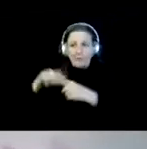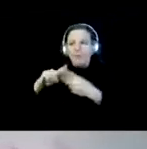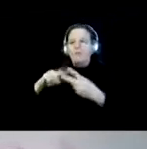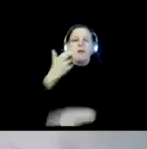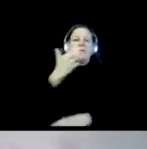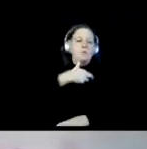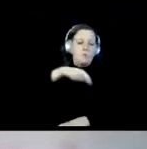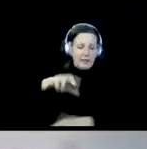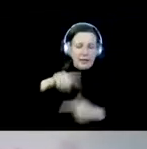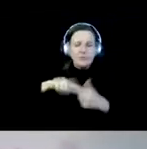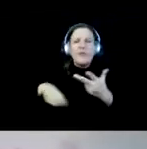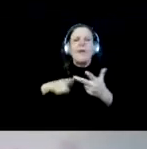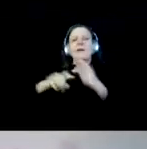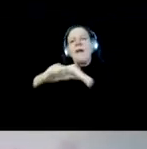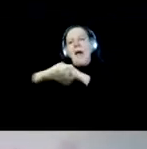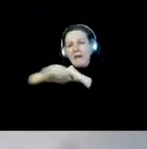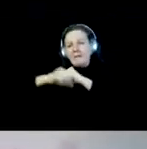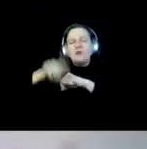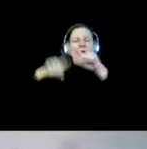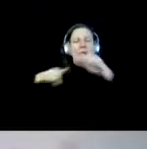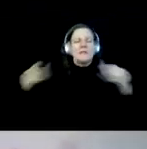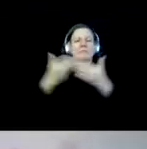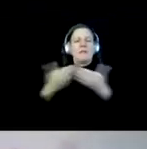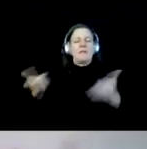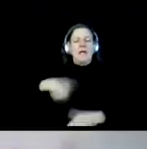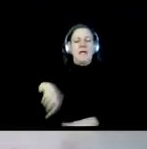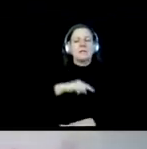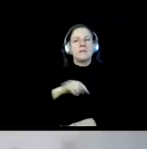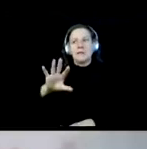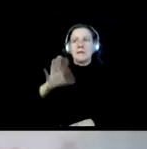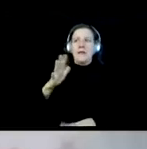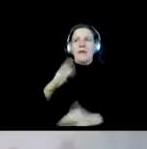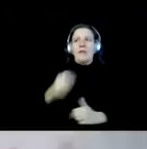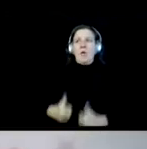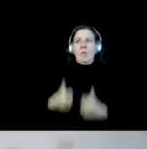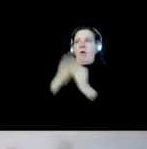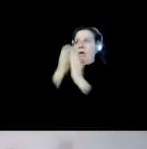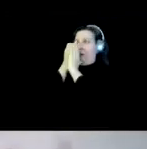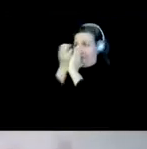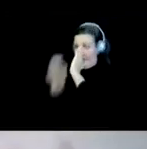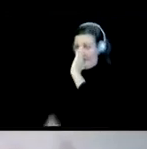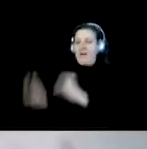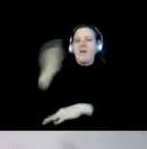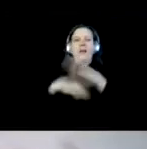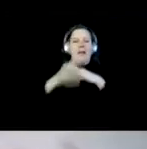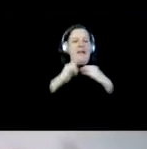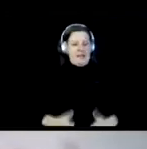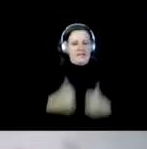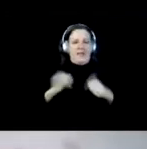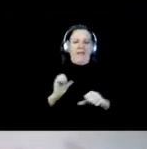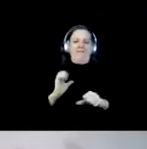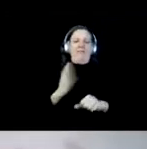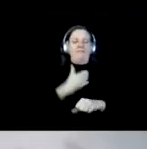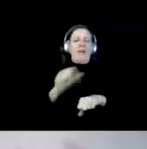idealized advertising, or all these different sorts of things that we kind of live in instead of our actual lives in order to make things more